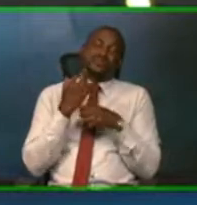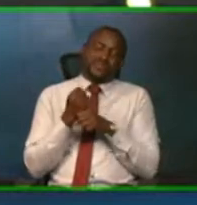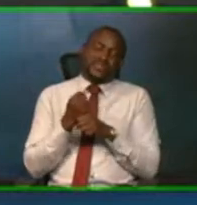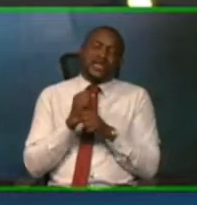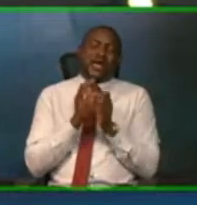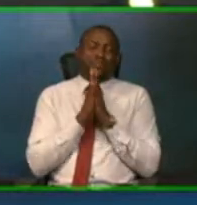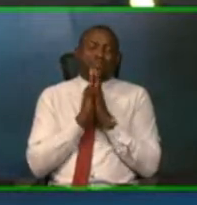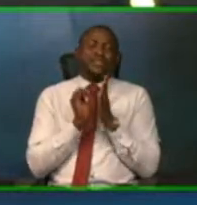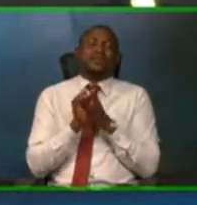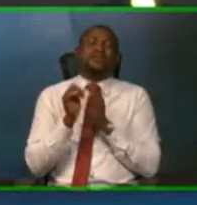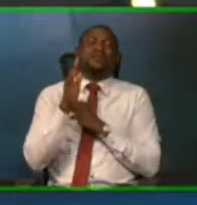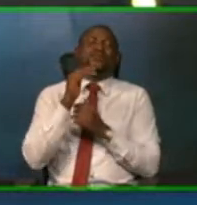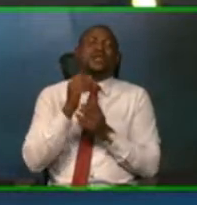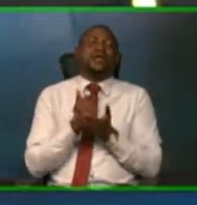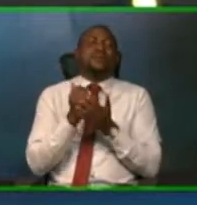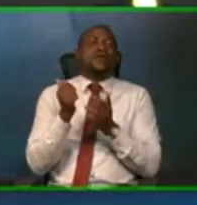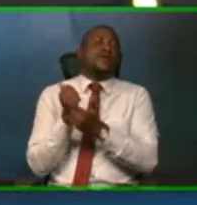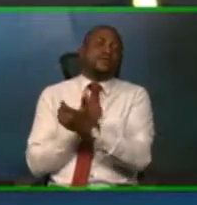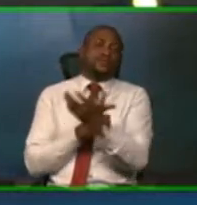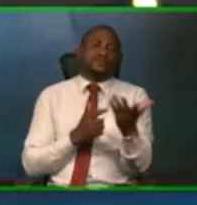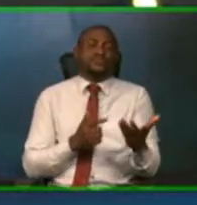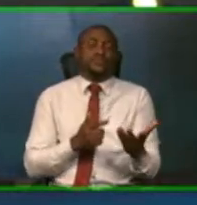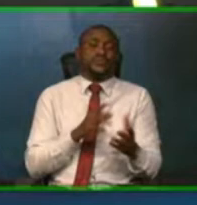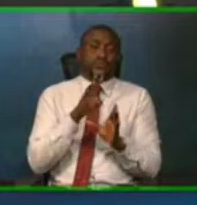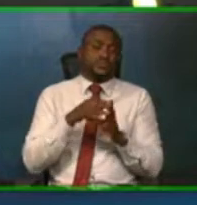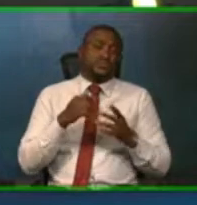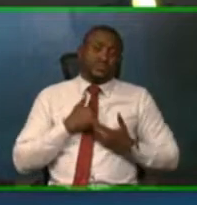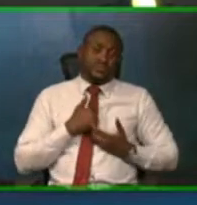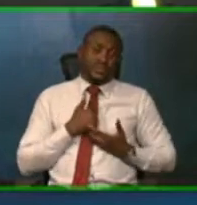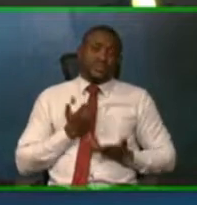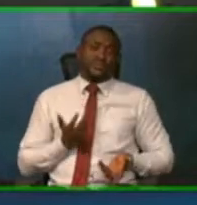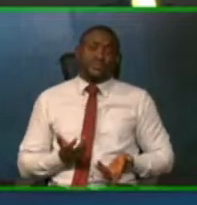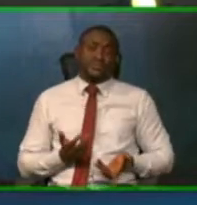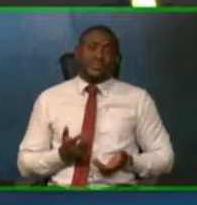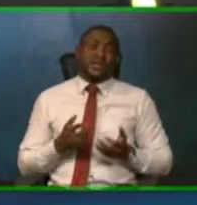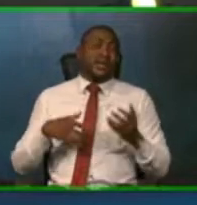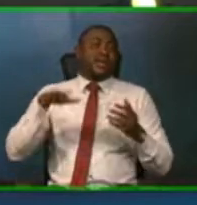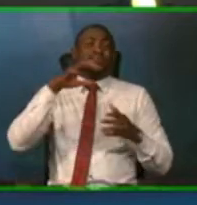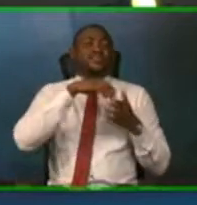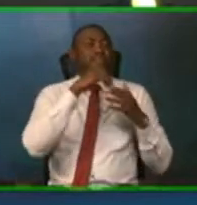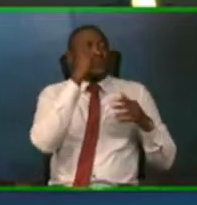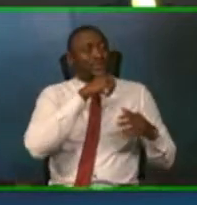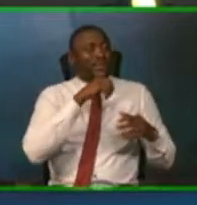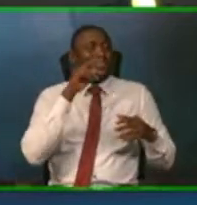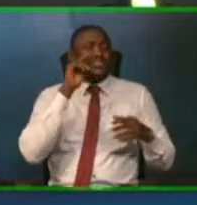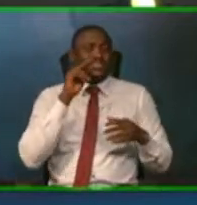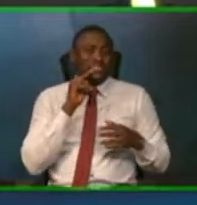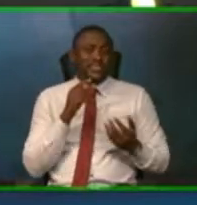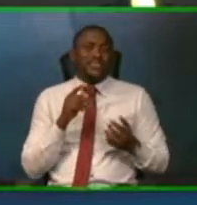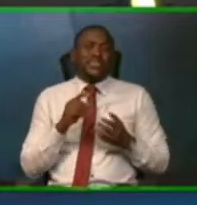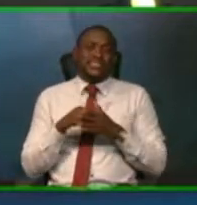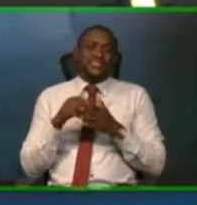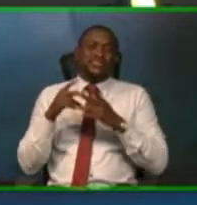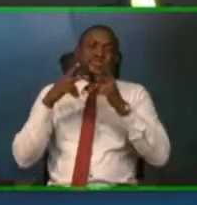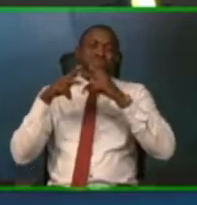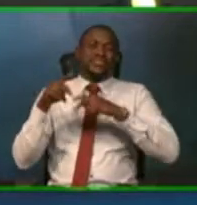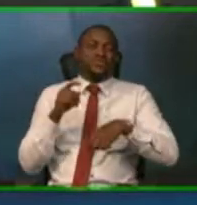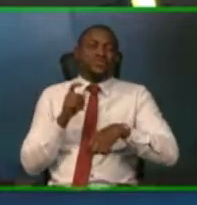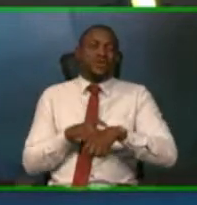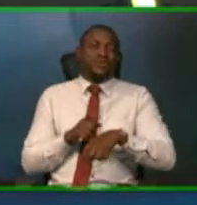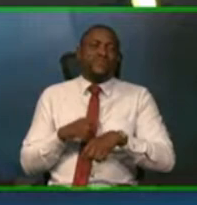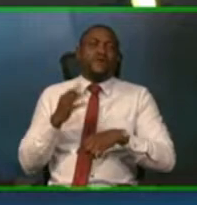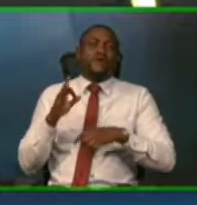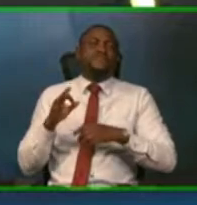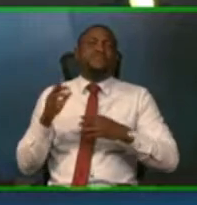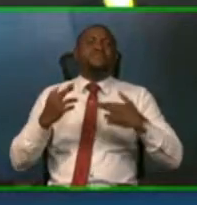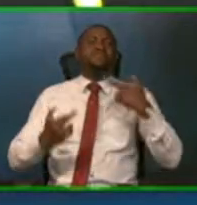God will help all of us, including myself, men and women of God, across Nigeria, Africa, in this prophetic wave of revival,